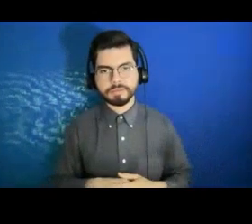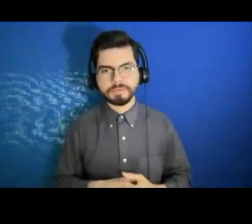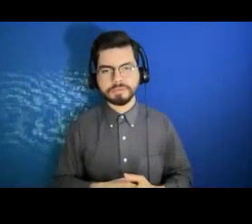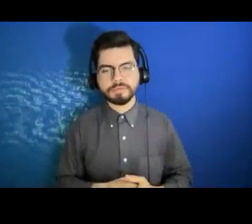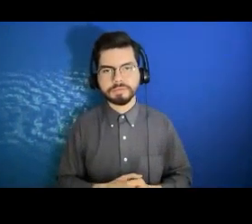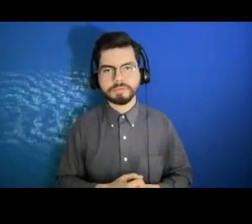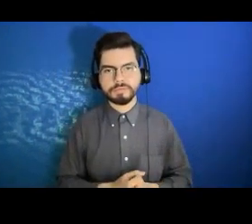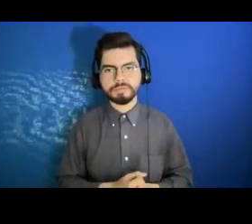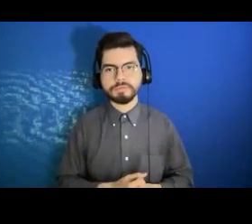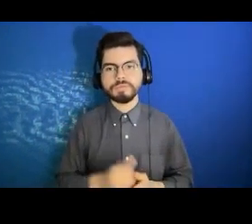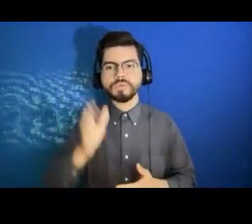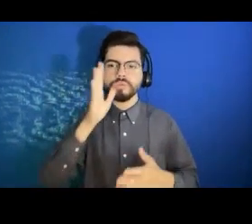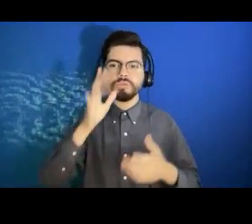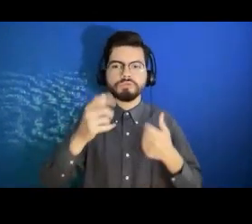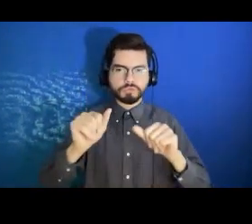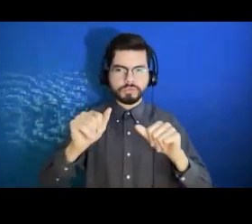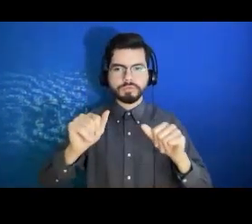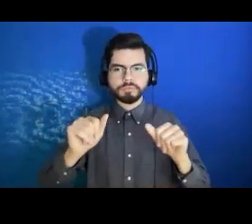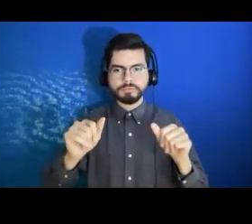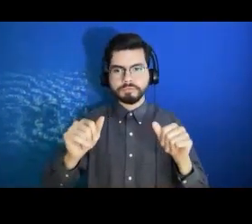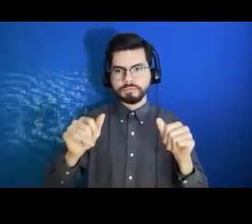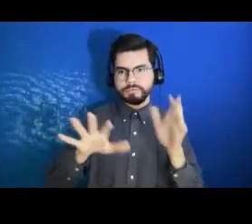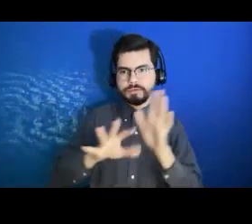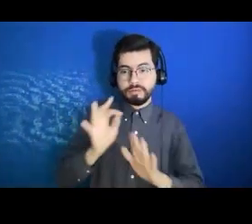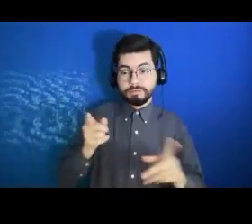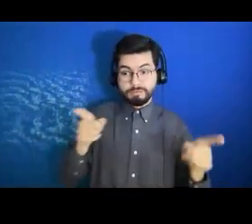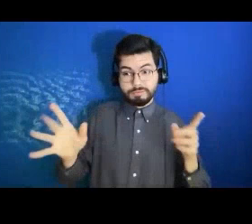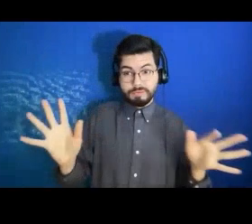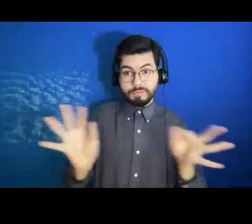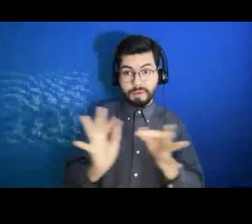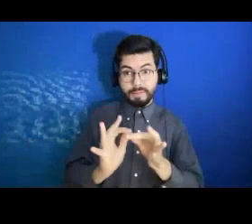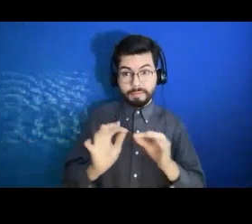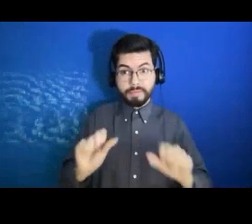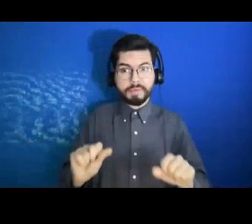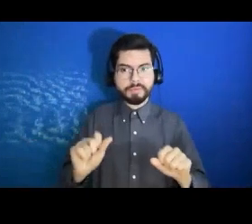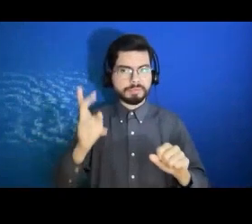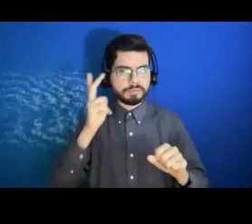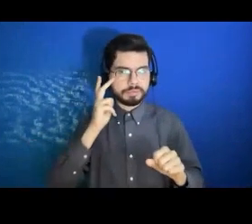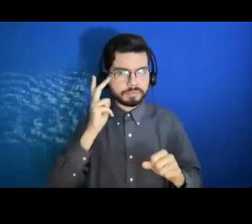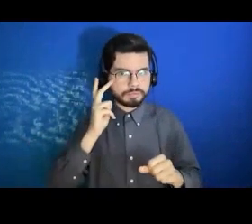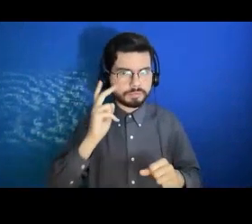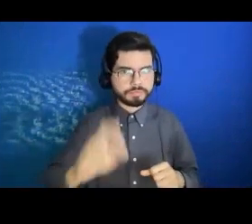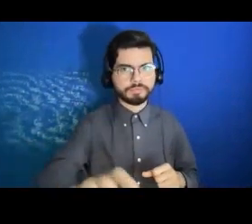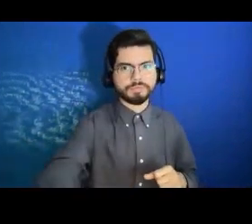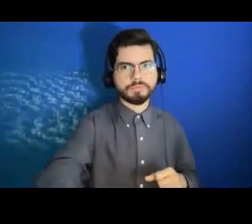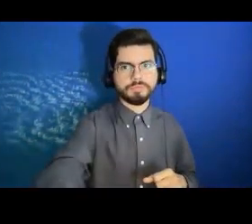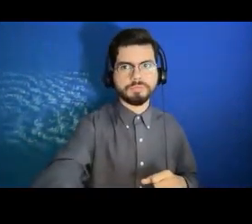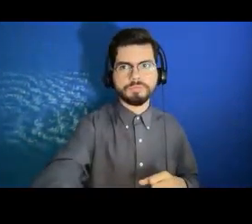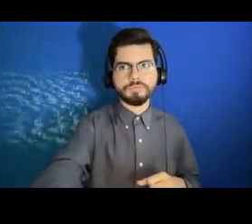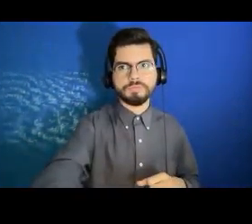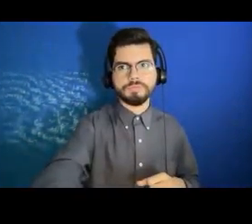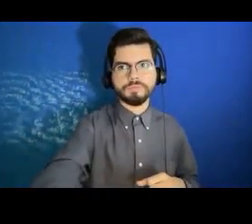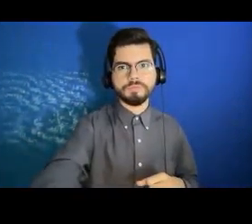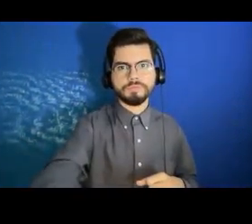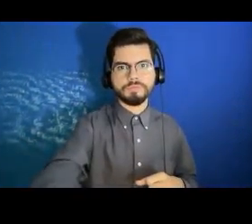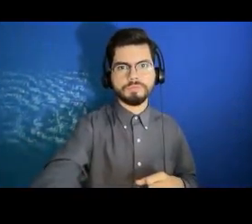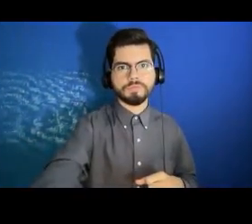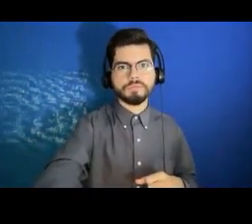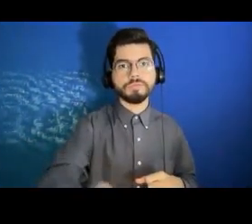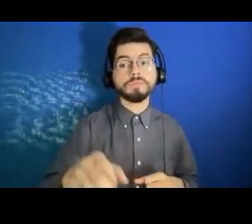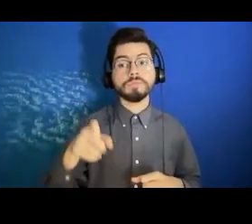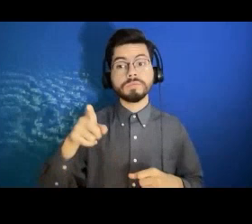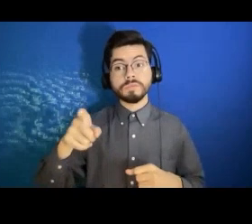the connection between the two with depth. So what about Steamboat? This is all the eruptions of Steamboat that